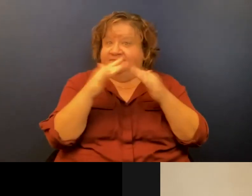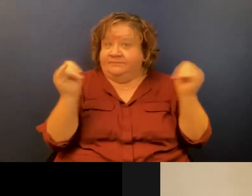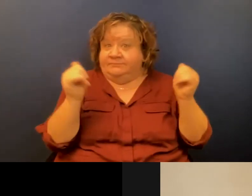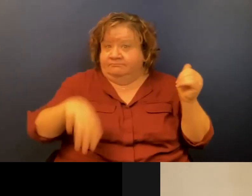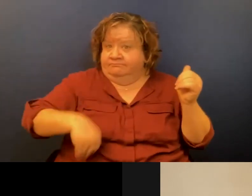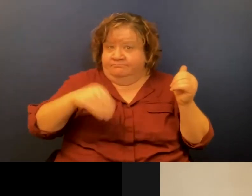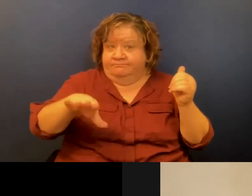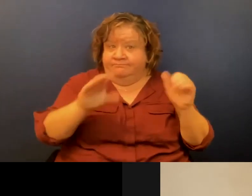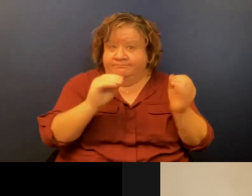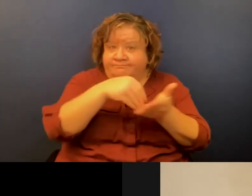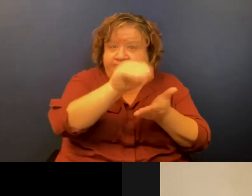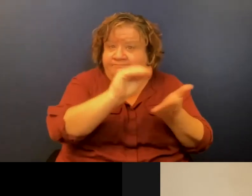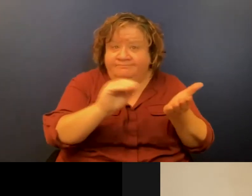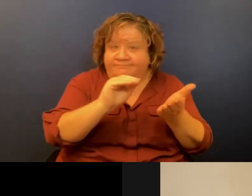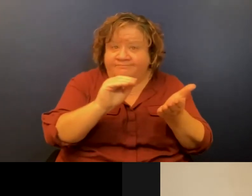others.